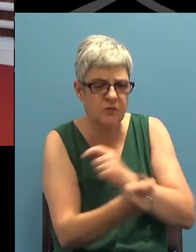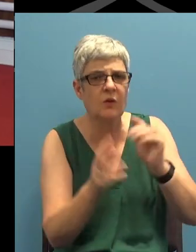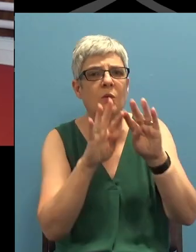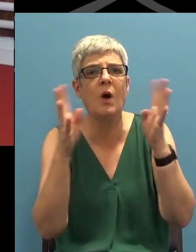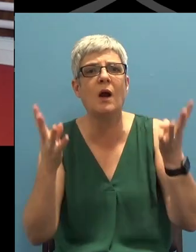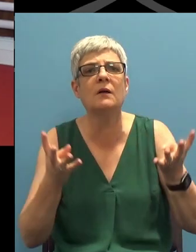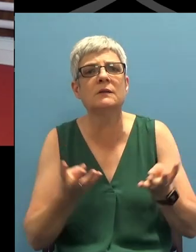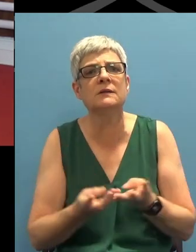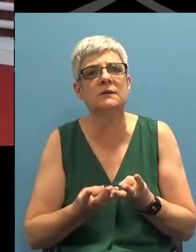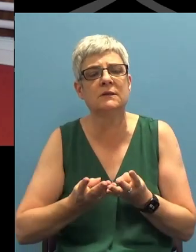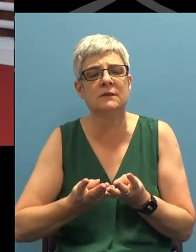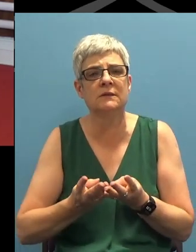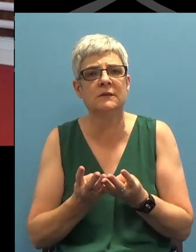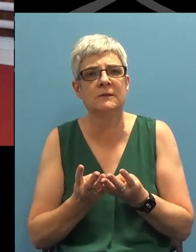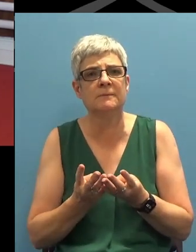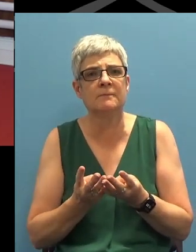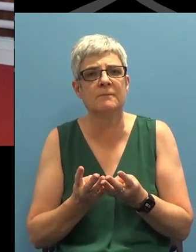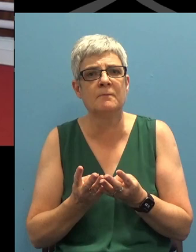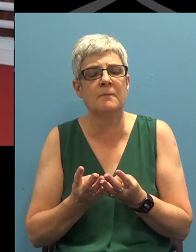world.